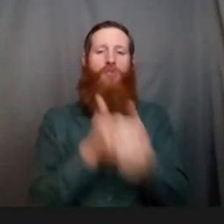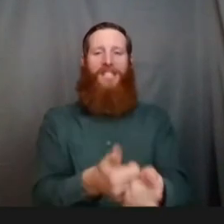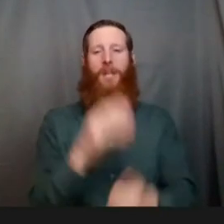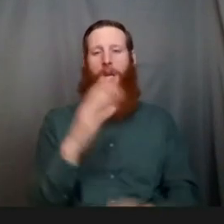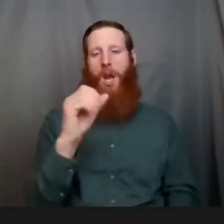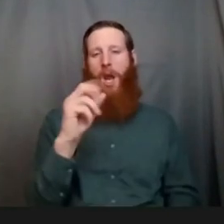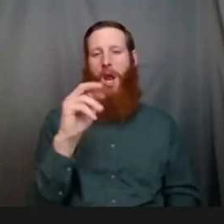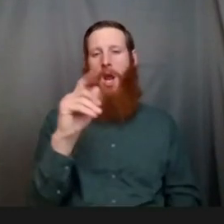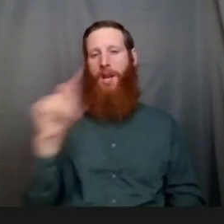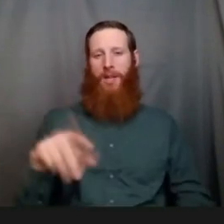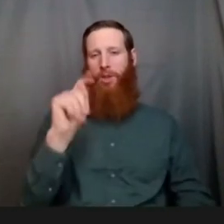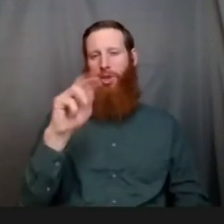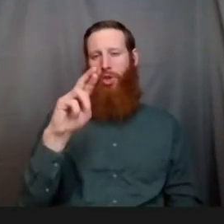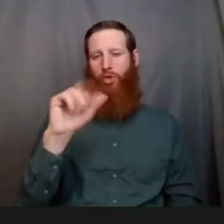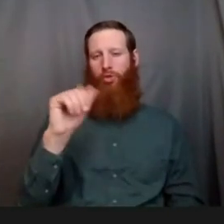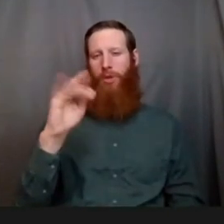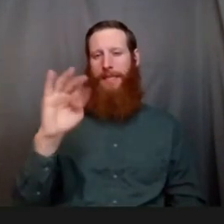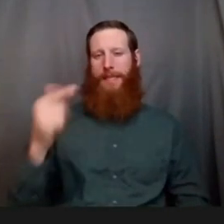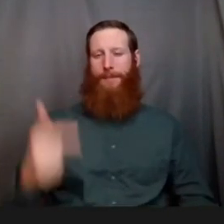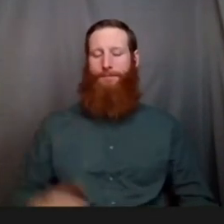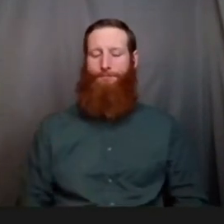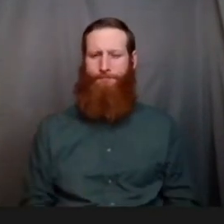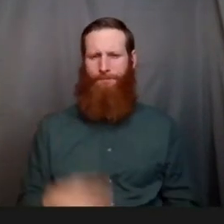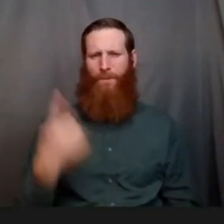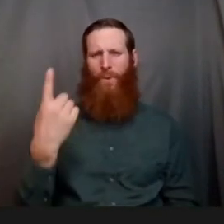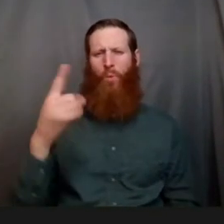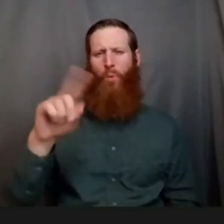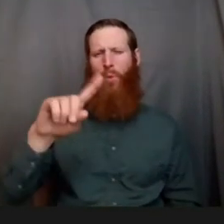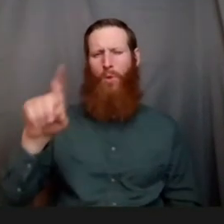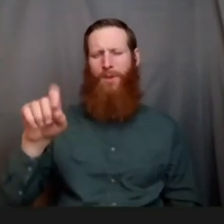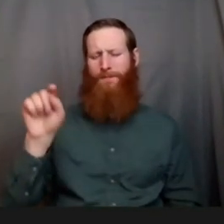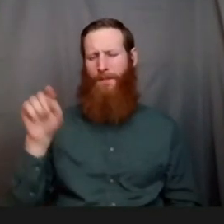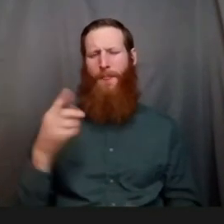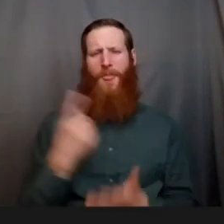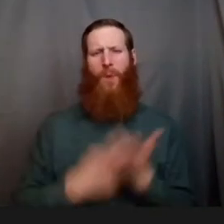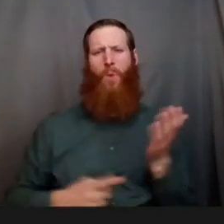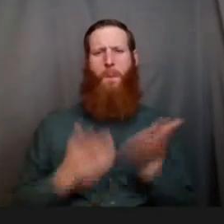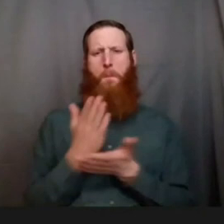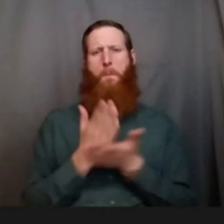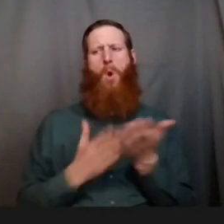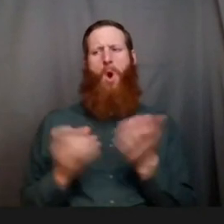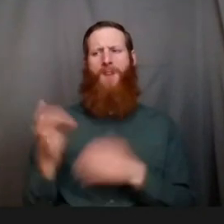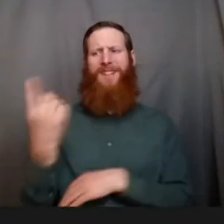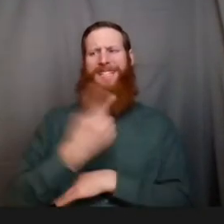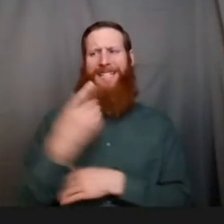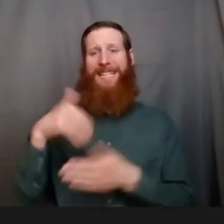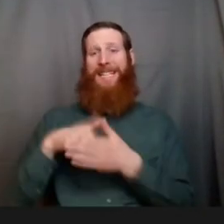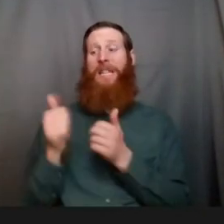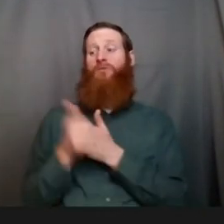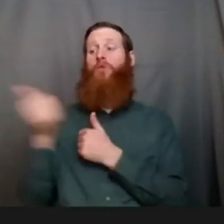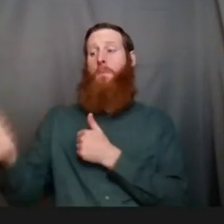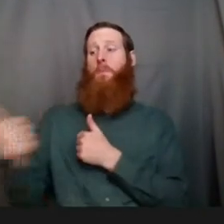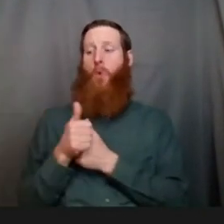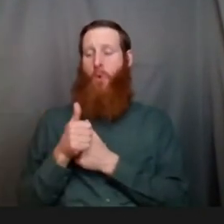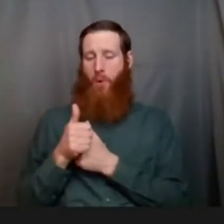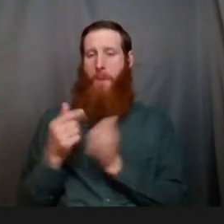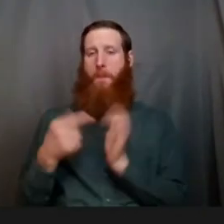thank you. And then there's a question about what portion of the day in the remote model will be live